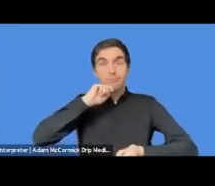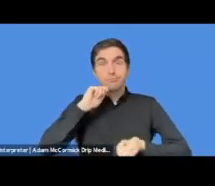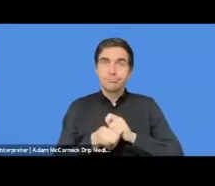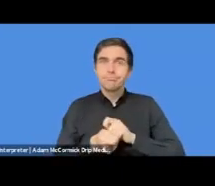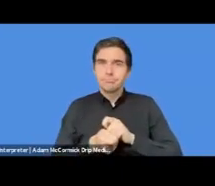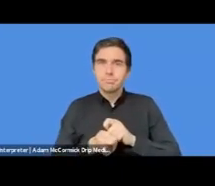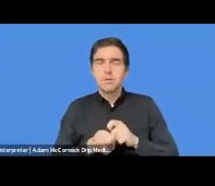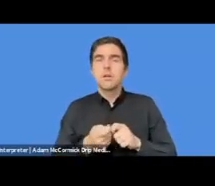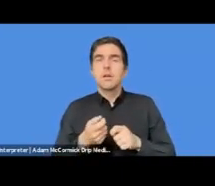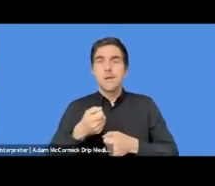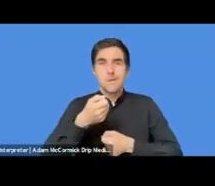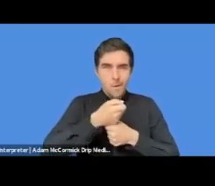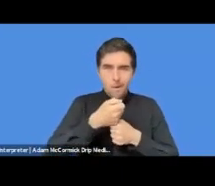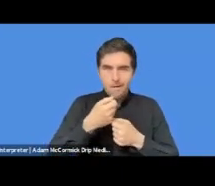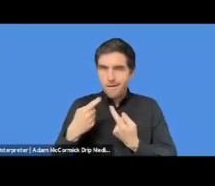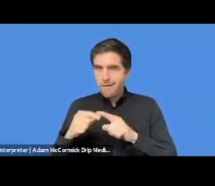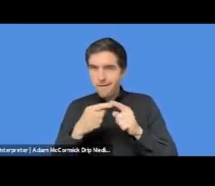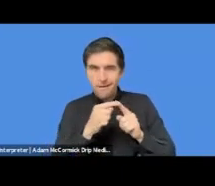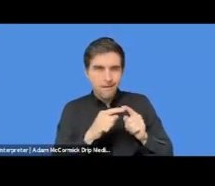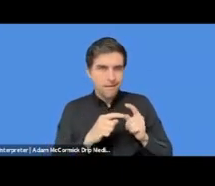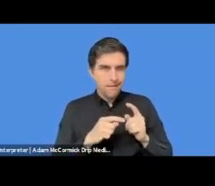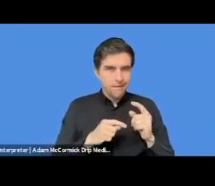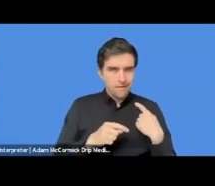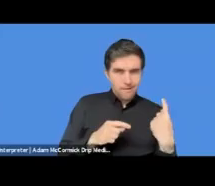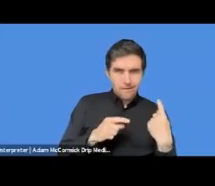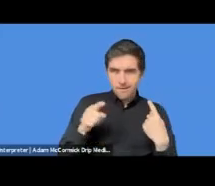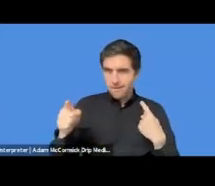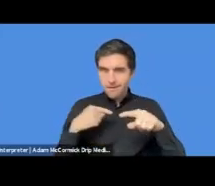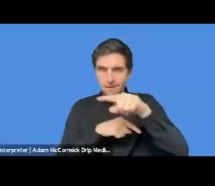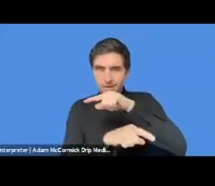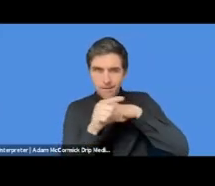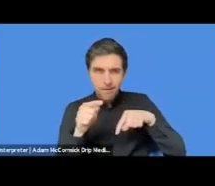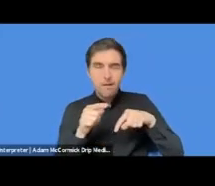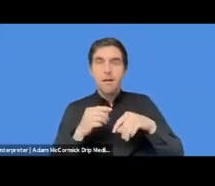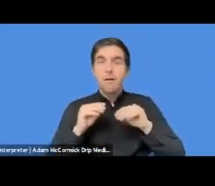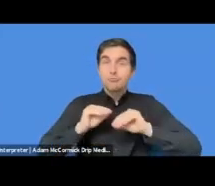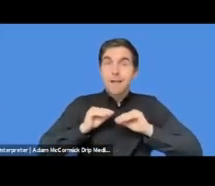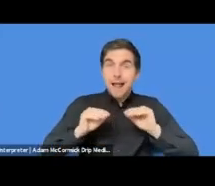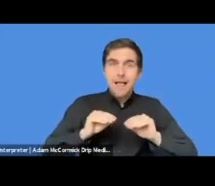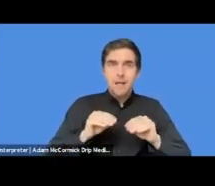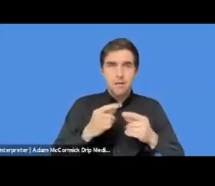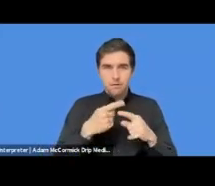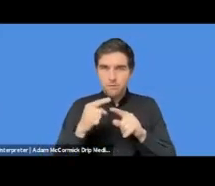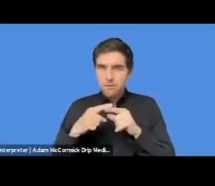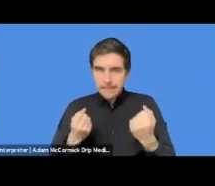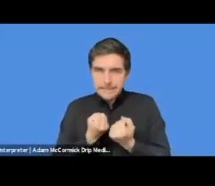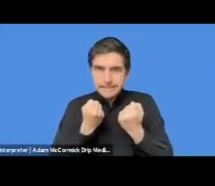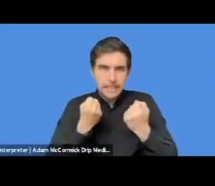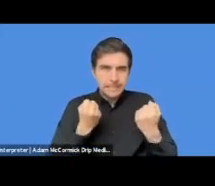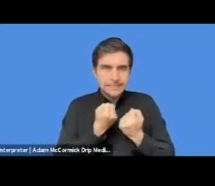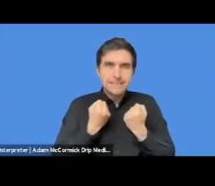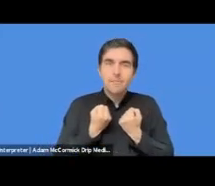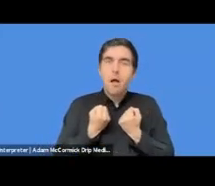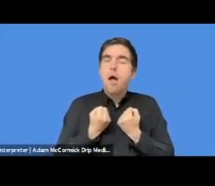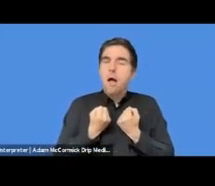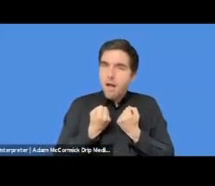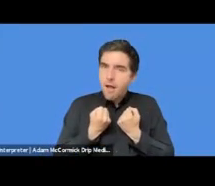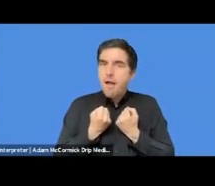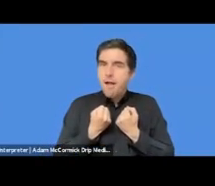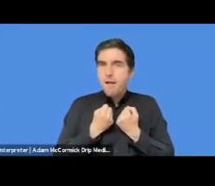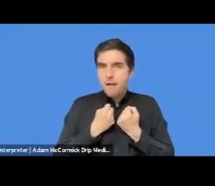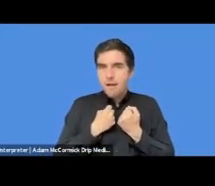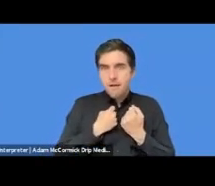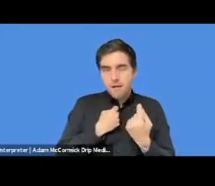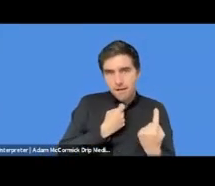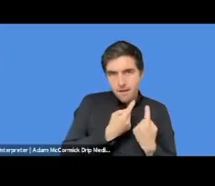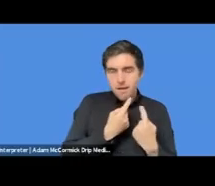in silos. During the training, we had different types of exercises where we were able to realize that we're working